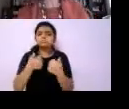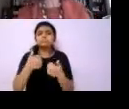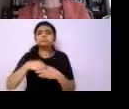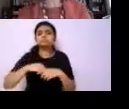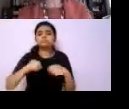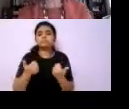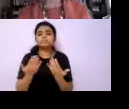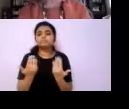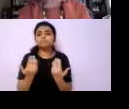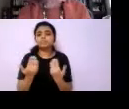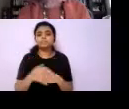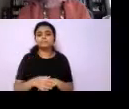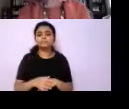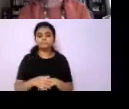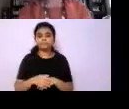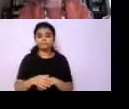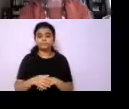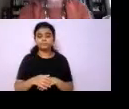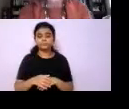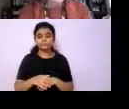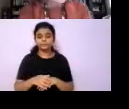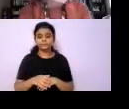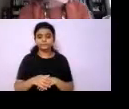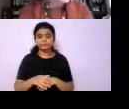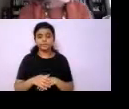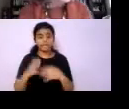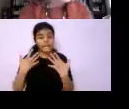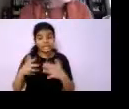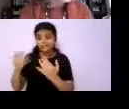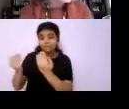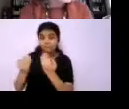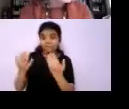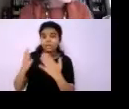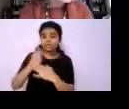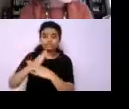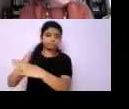we refuse to live a lie.